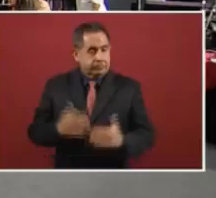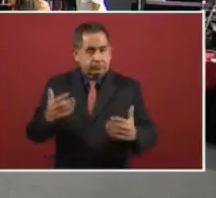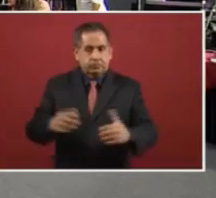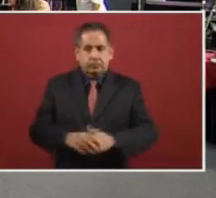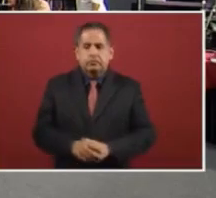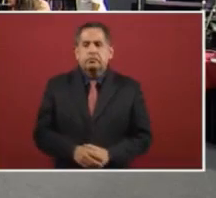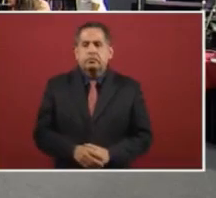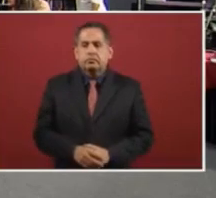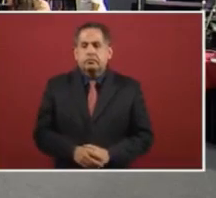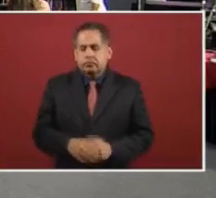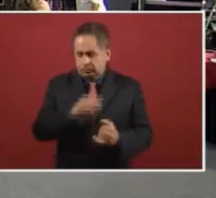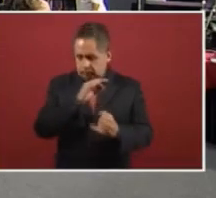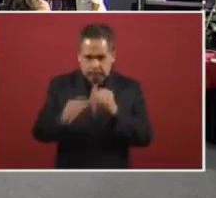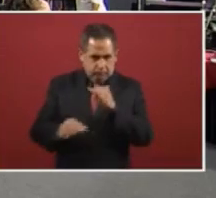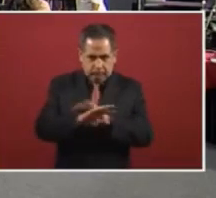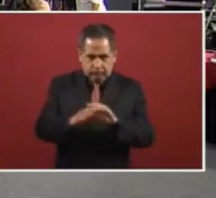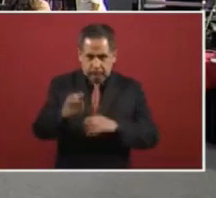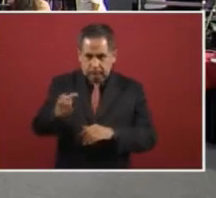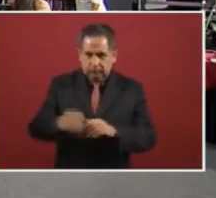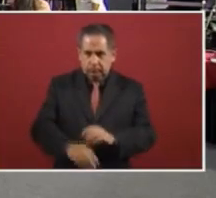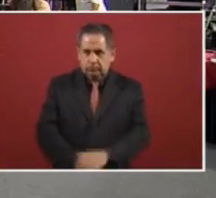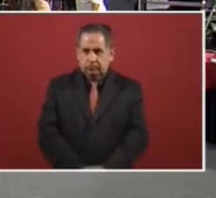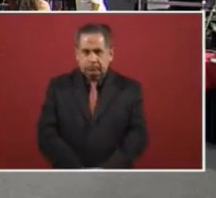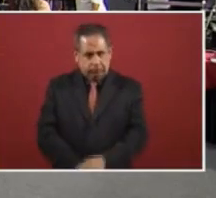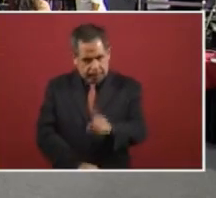U.S. So one more.